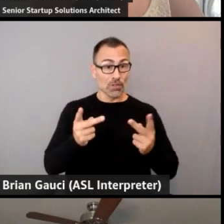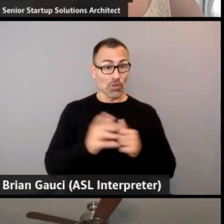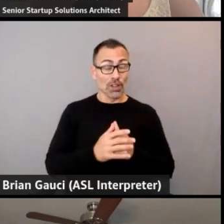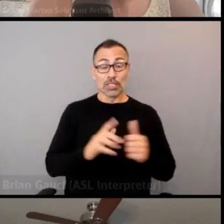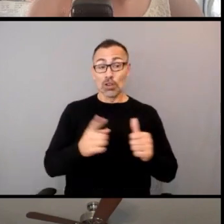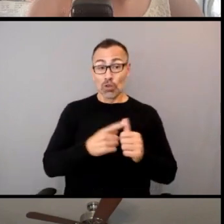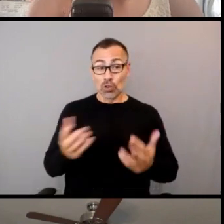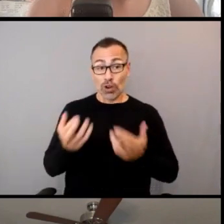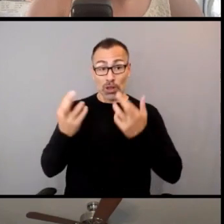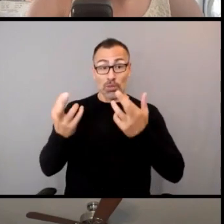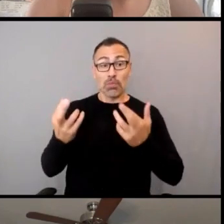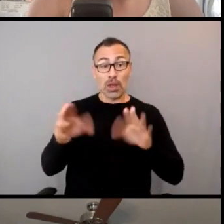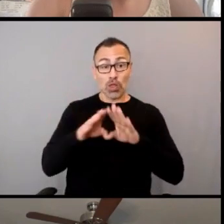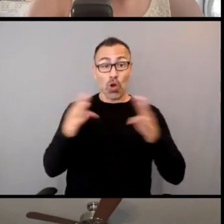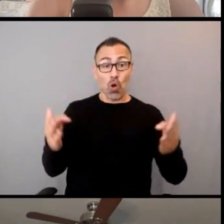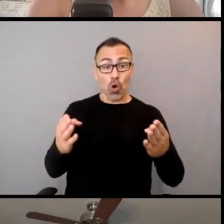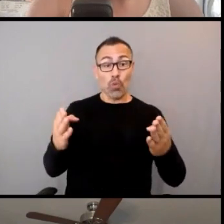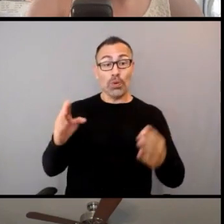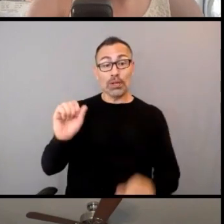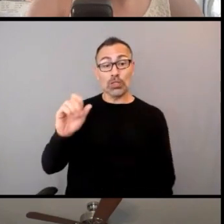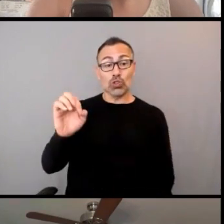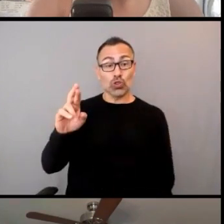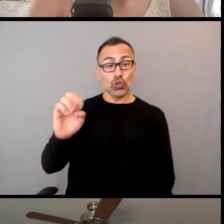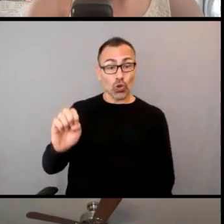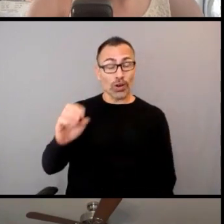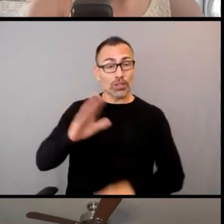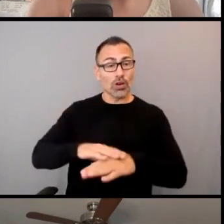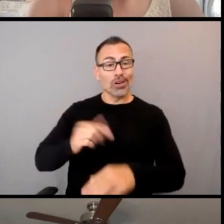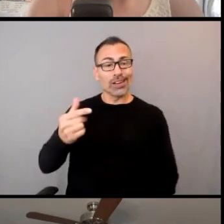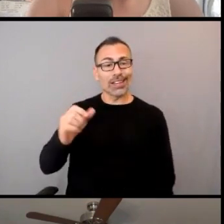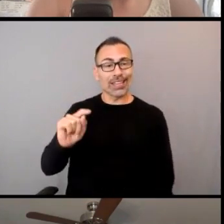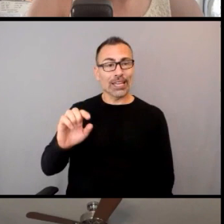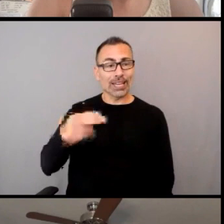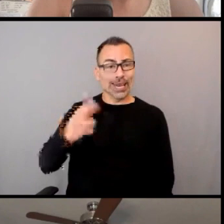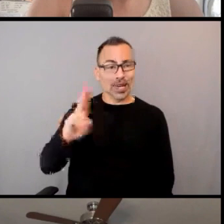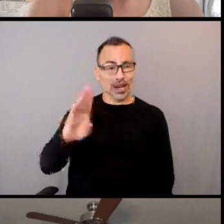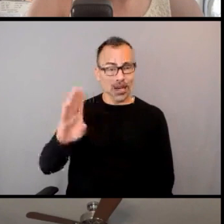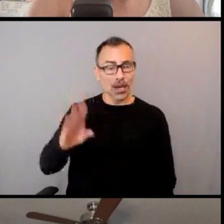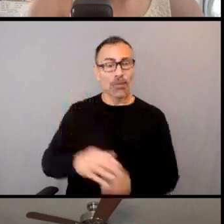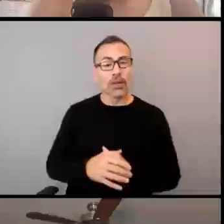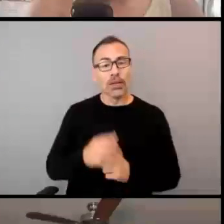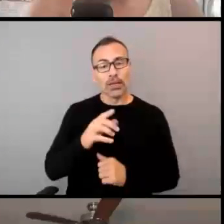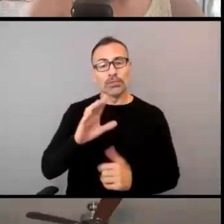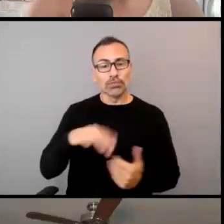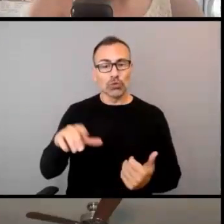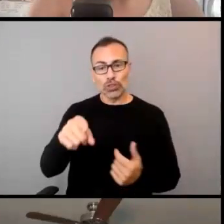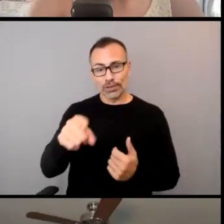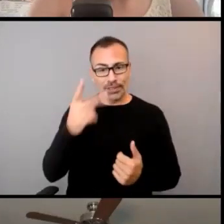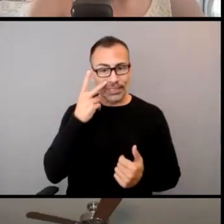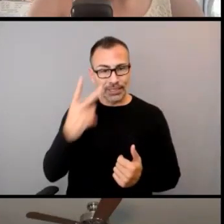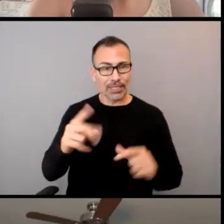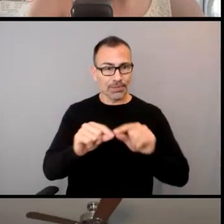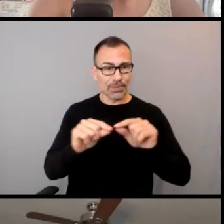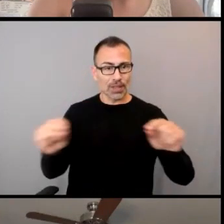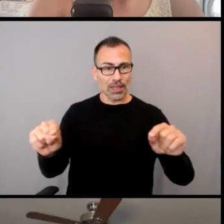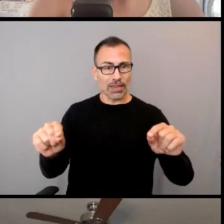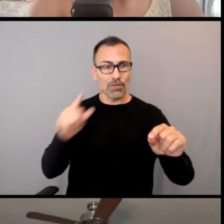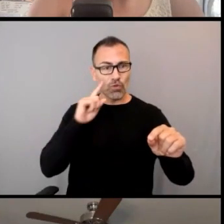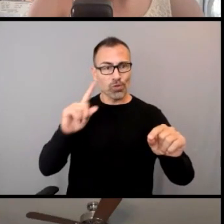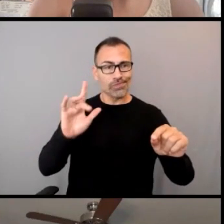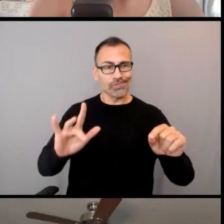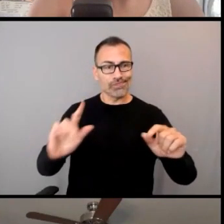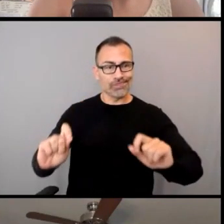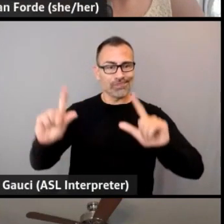source project. It's on GitHub. It's like pgvector/pgvector on GitHub, as has been posted over there.